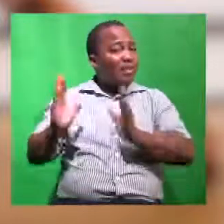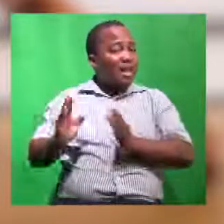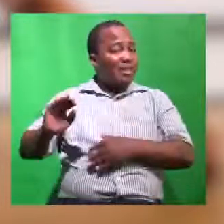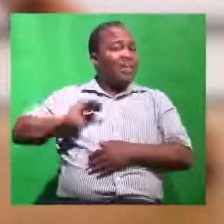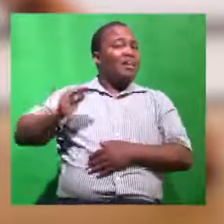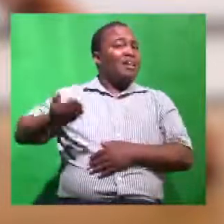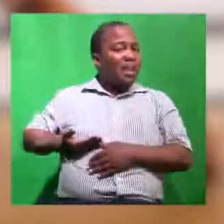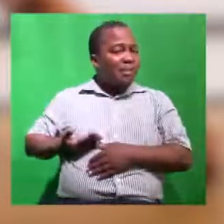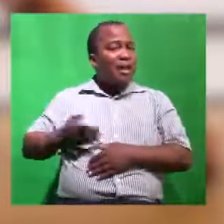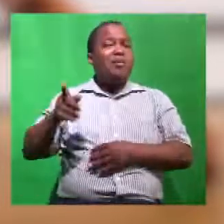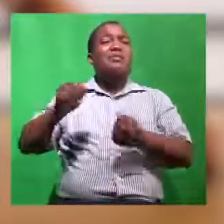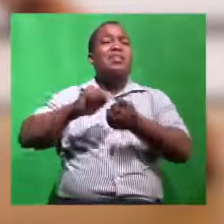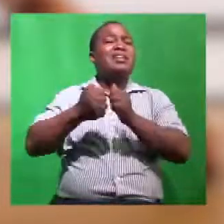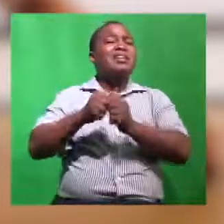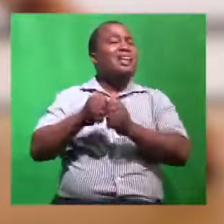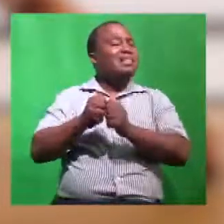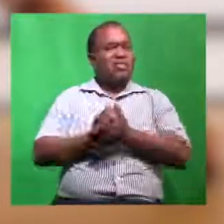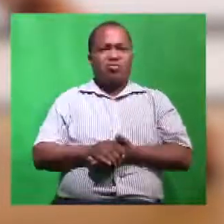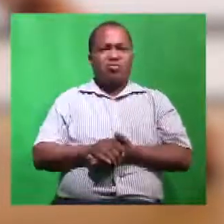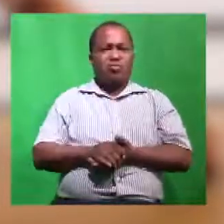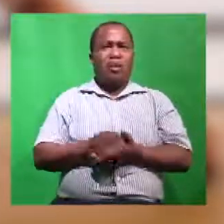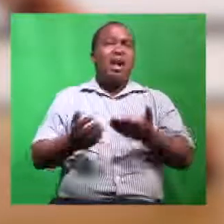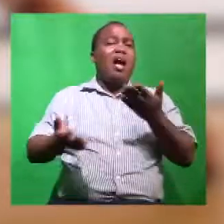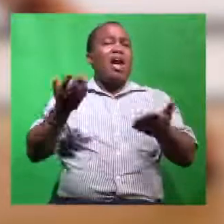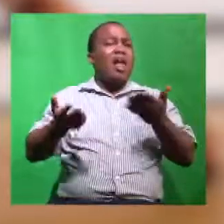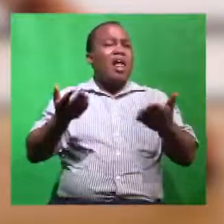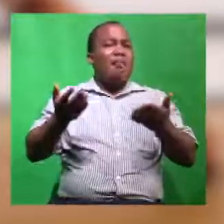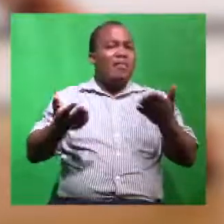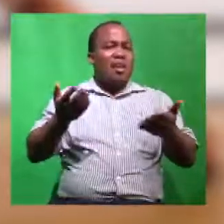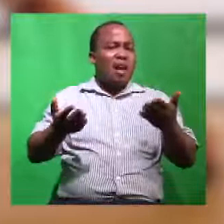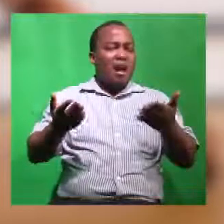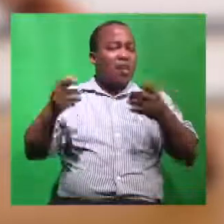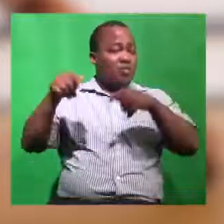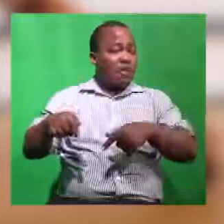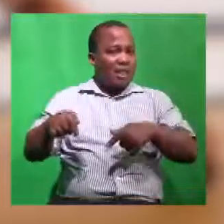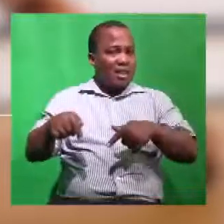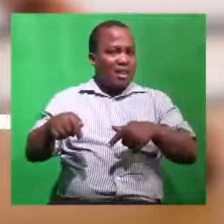women may have the problem maybe